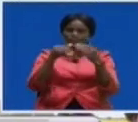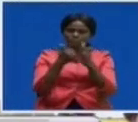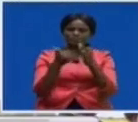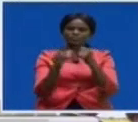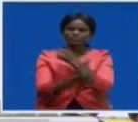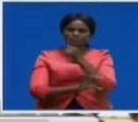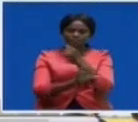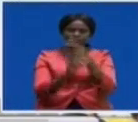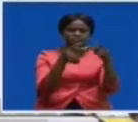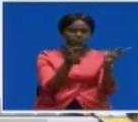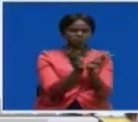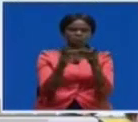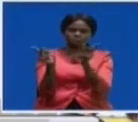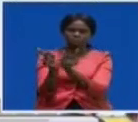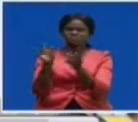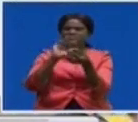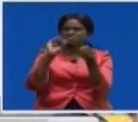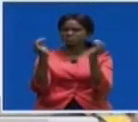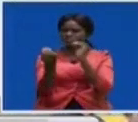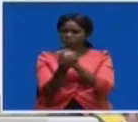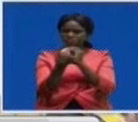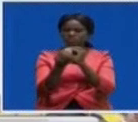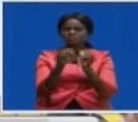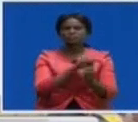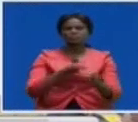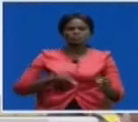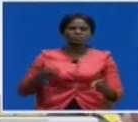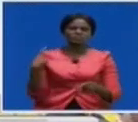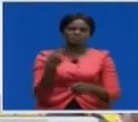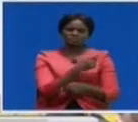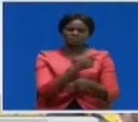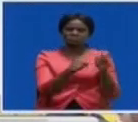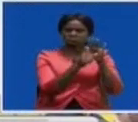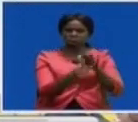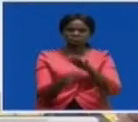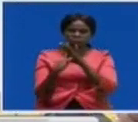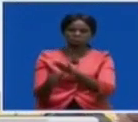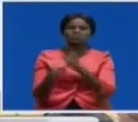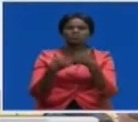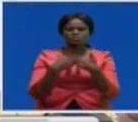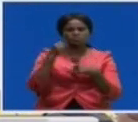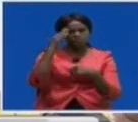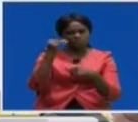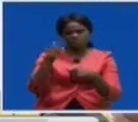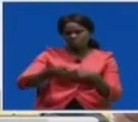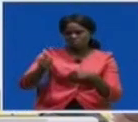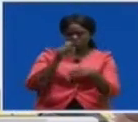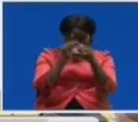country being hampered by some opposition members of parliament that choose not to work with his government.